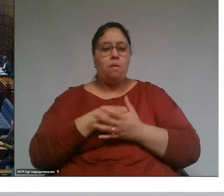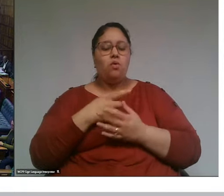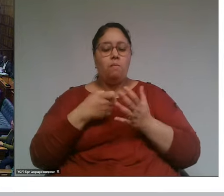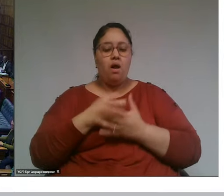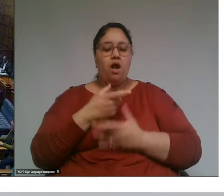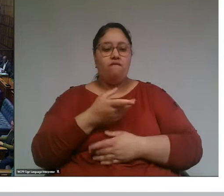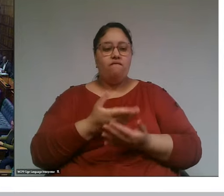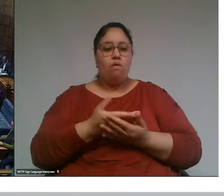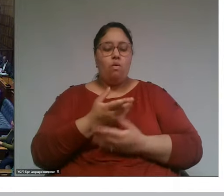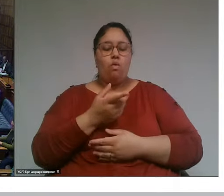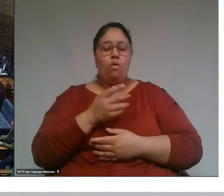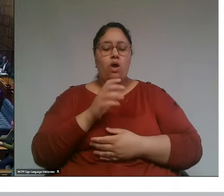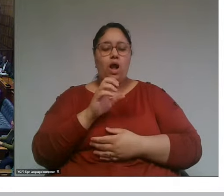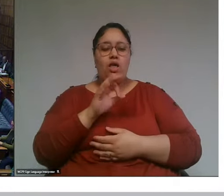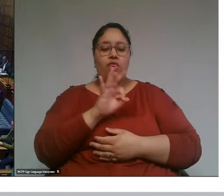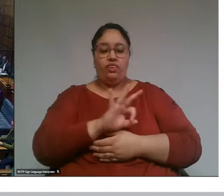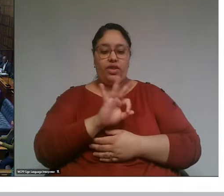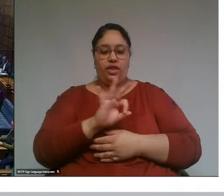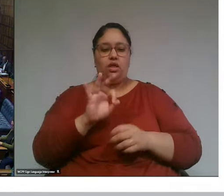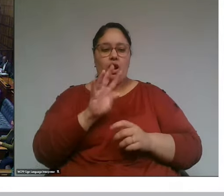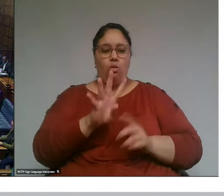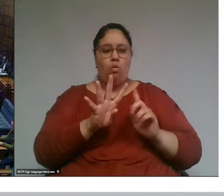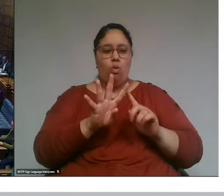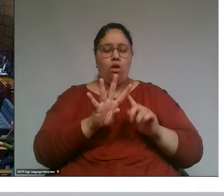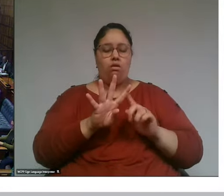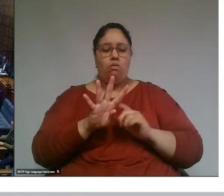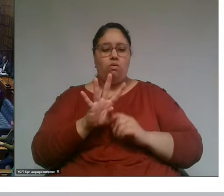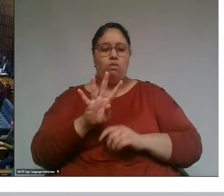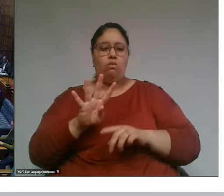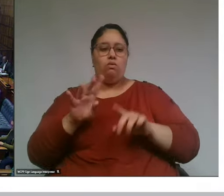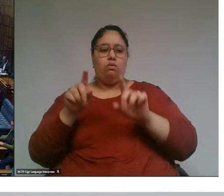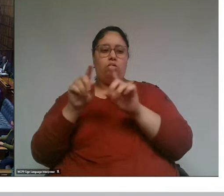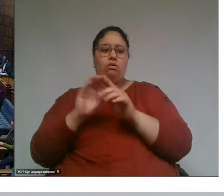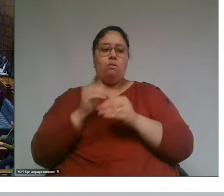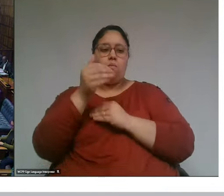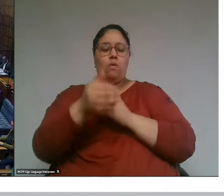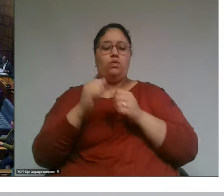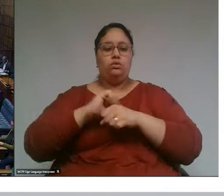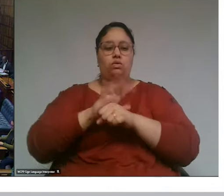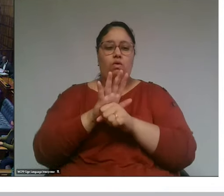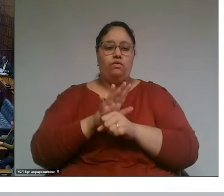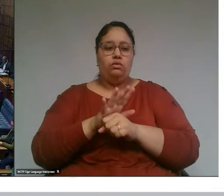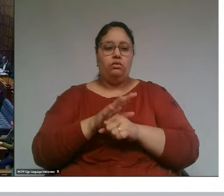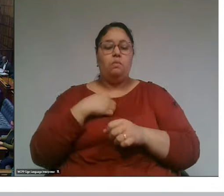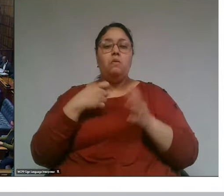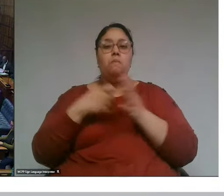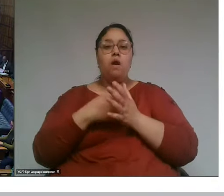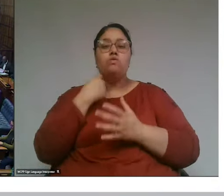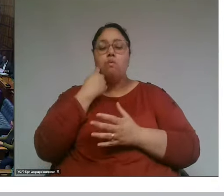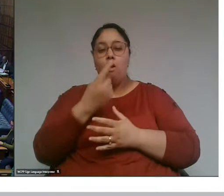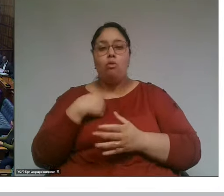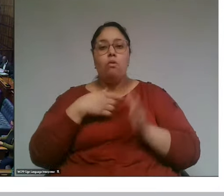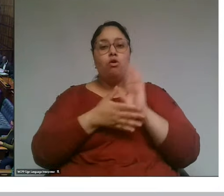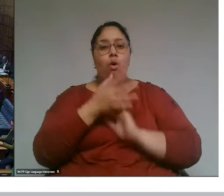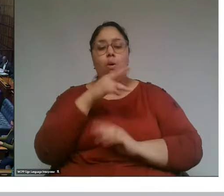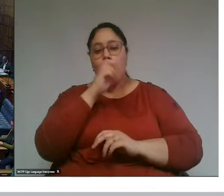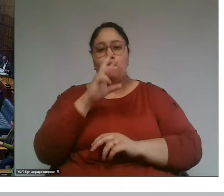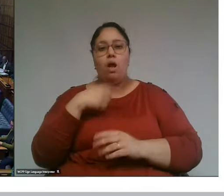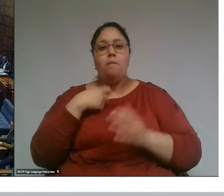I think in South Africa uh particularly post Co there was an expectation that there would be a bounce